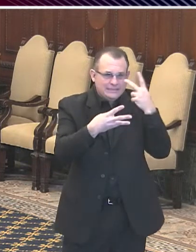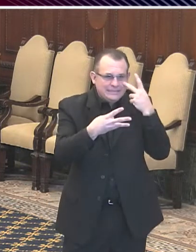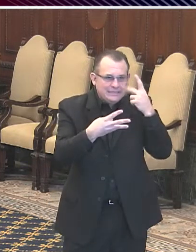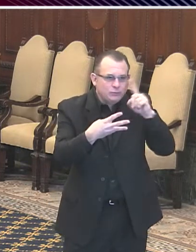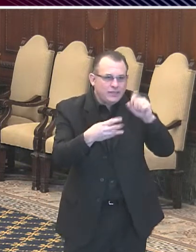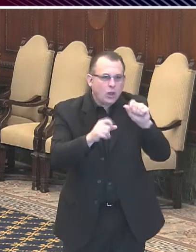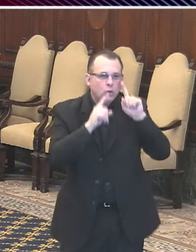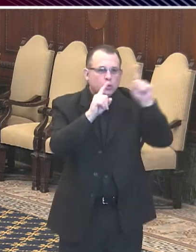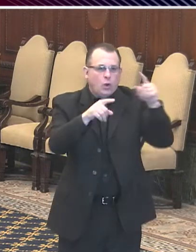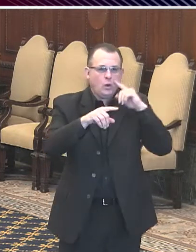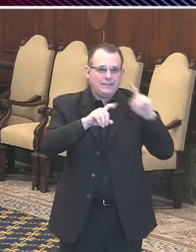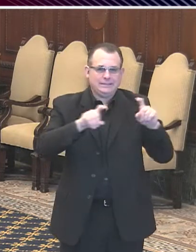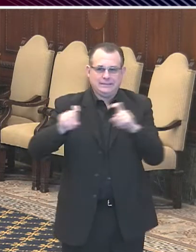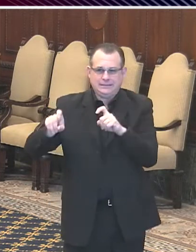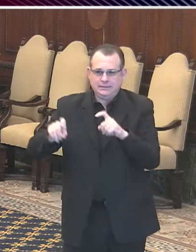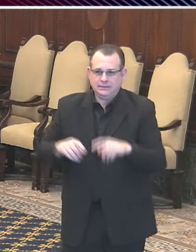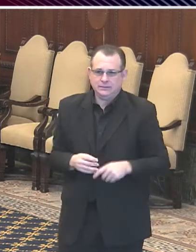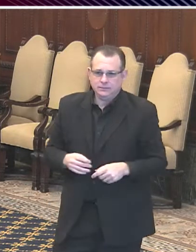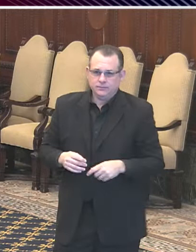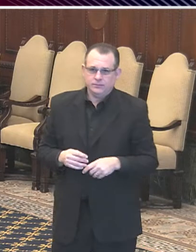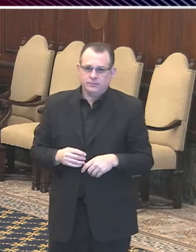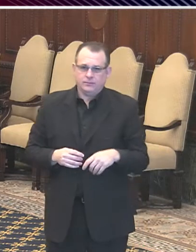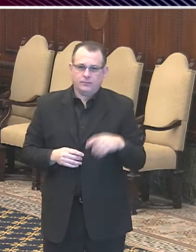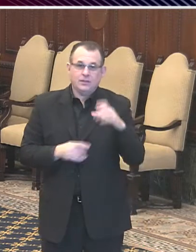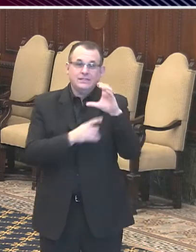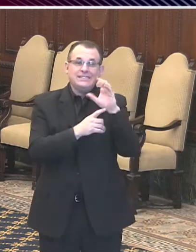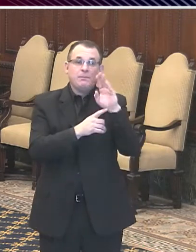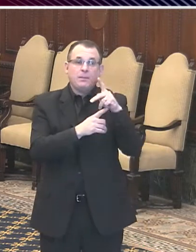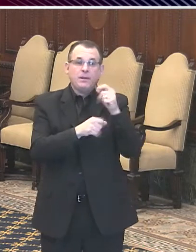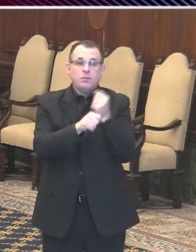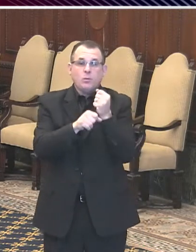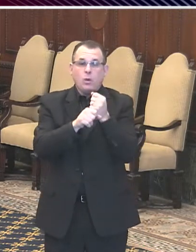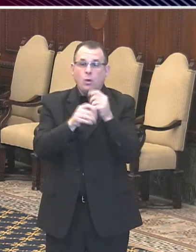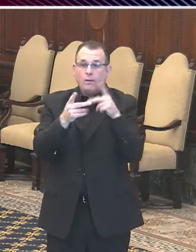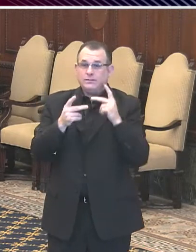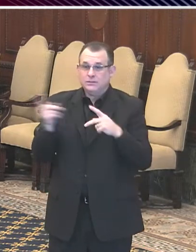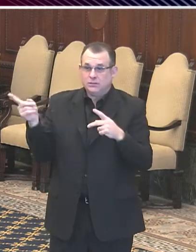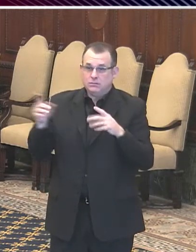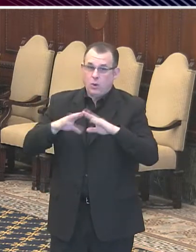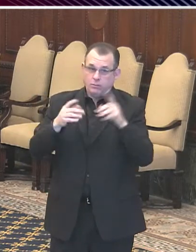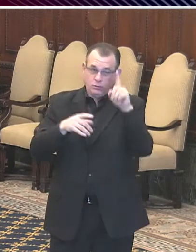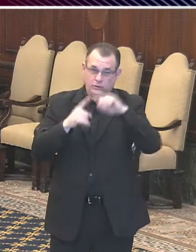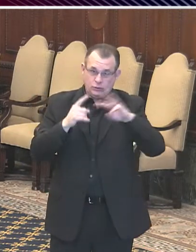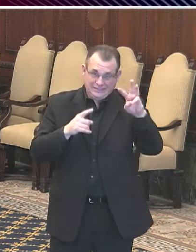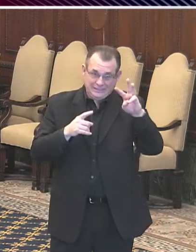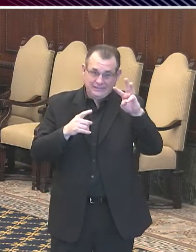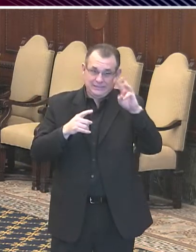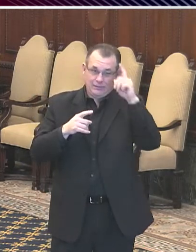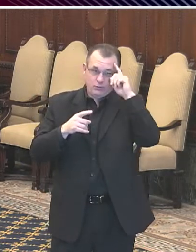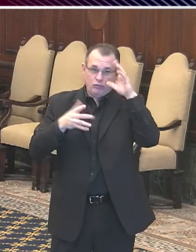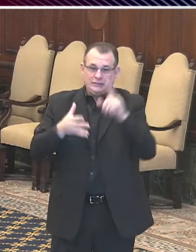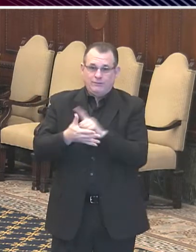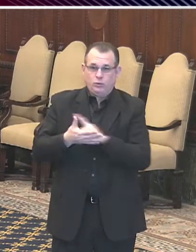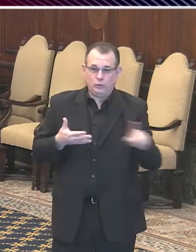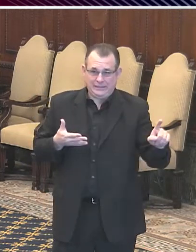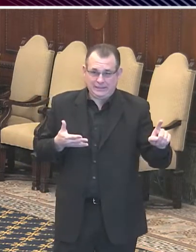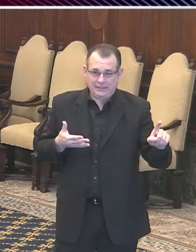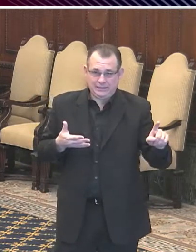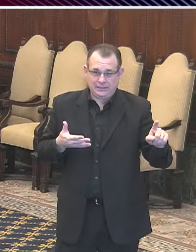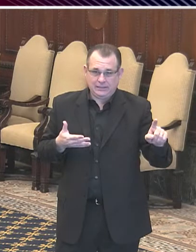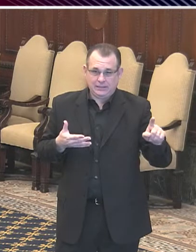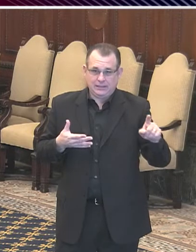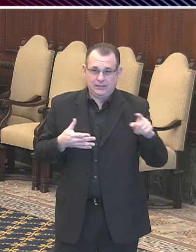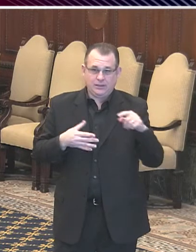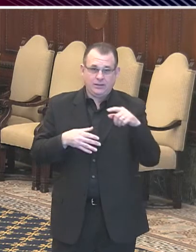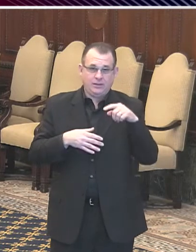those, Citizens Bank Park is open this afternoon from 1 to 6 p.m. And will be open for the rest of this week. It will end after the end of the day